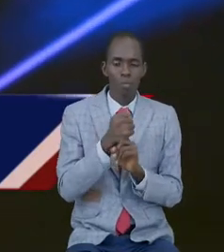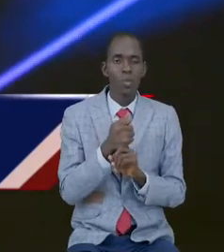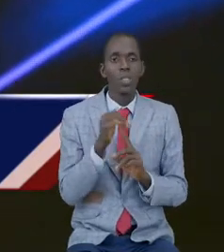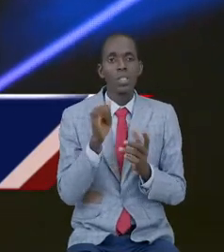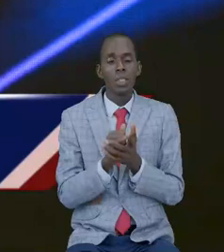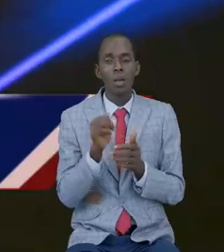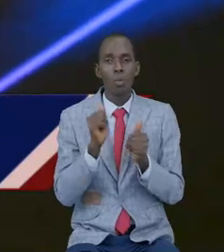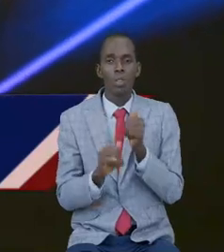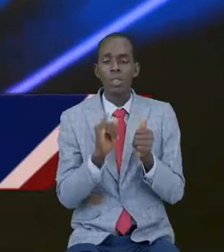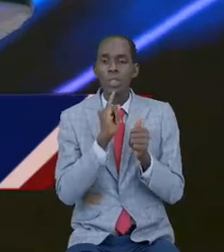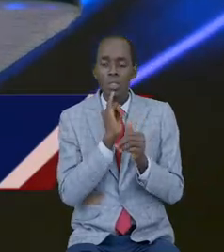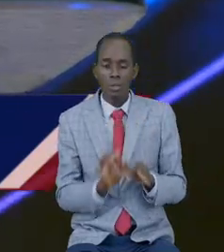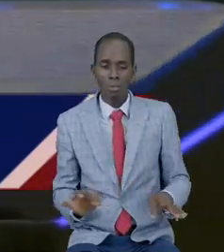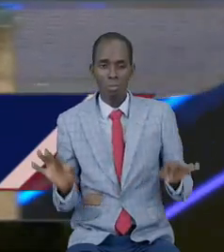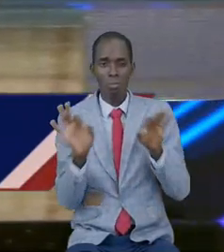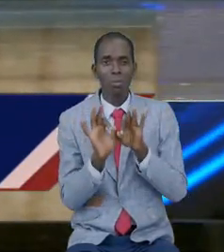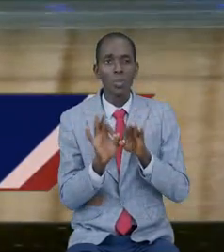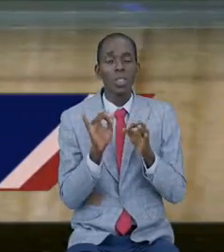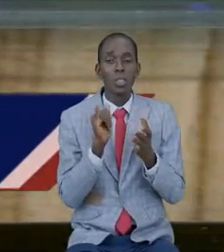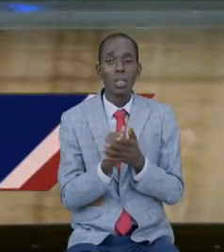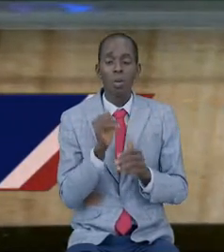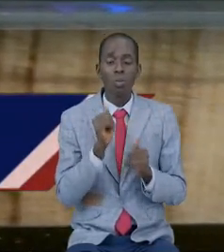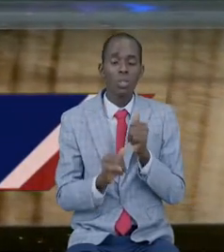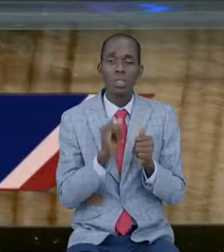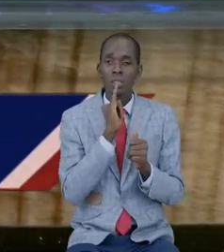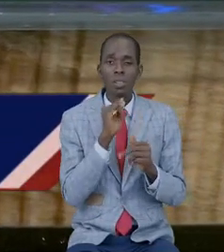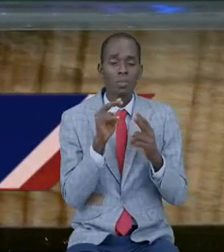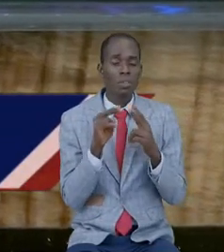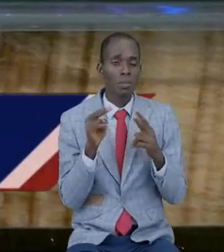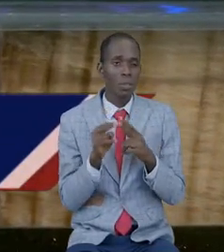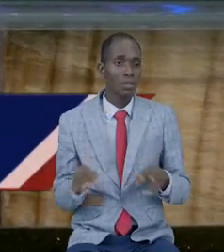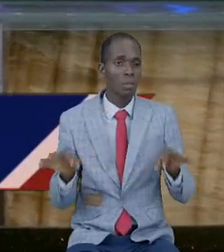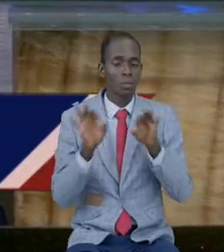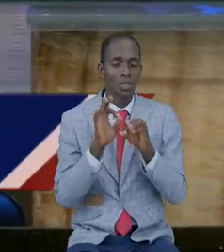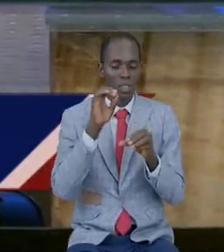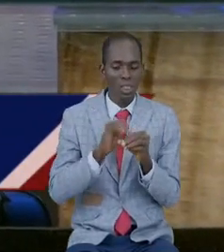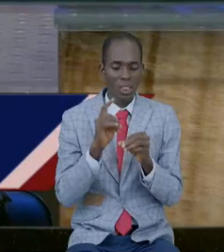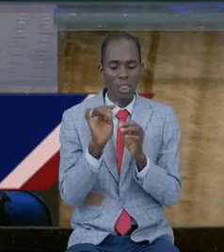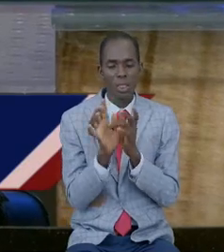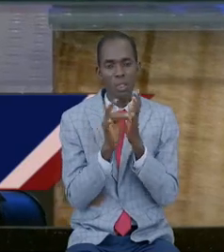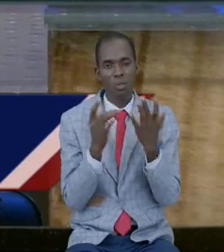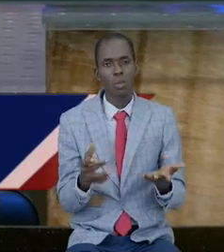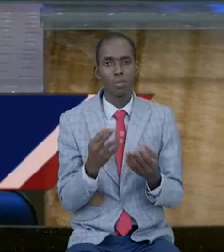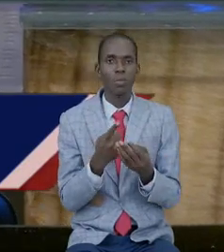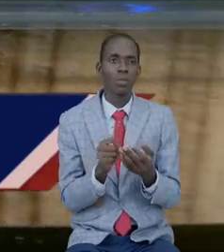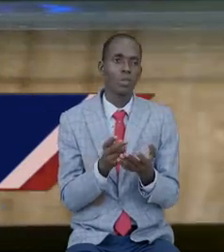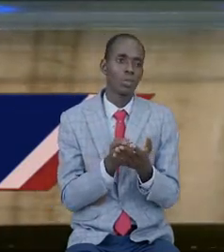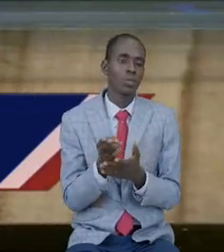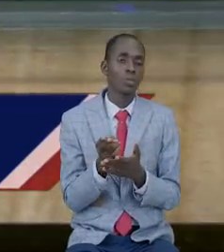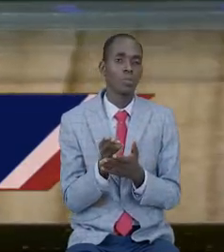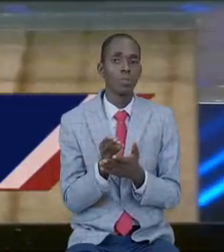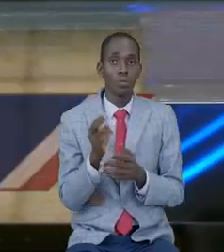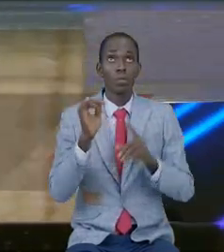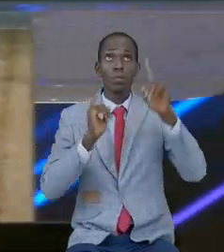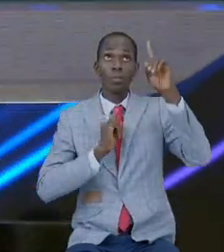remarkable that which is significant in the scripture of truth i